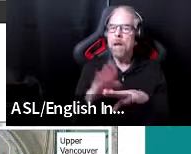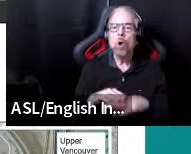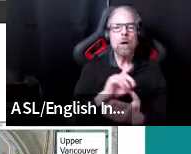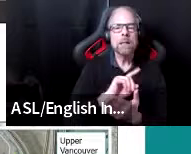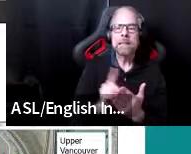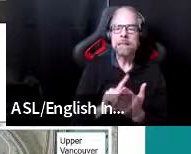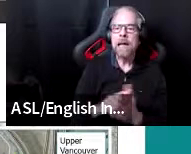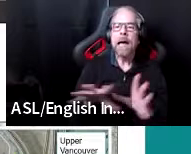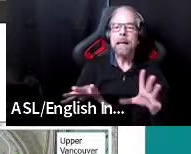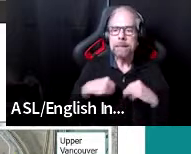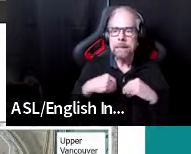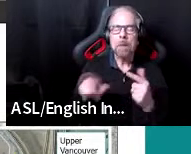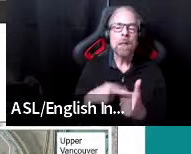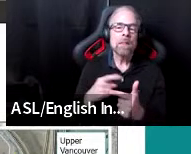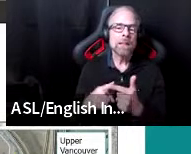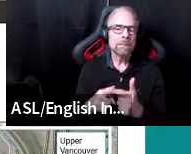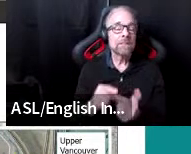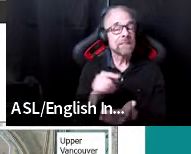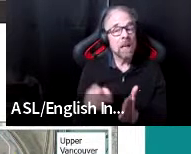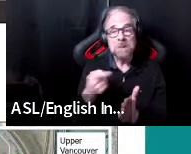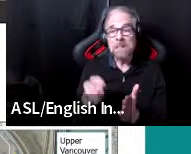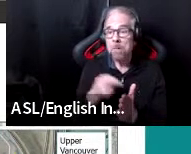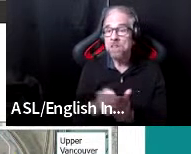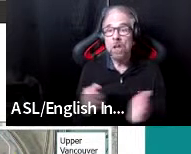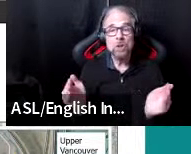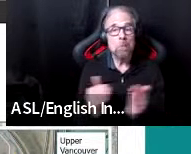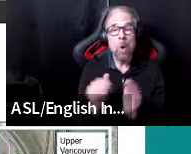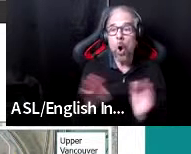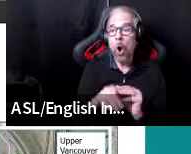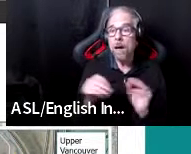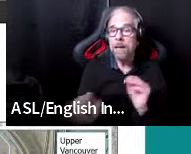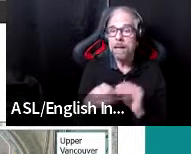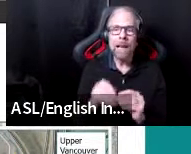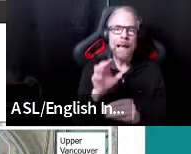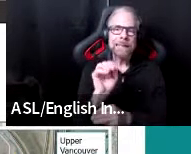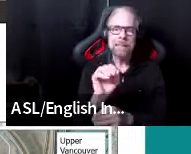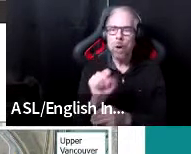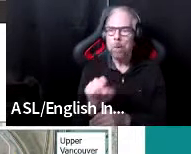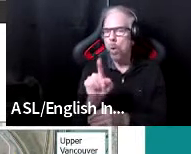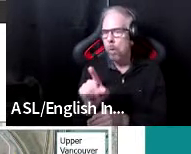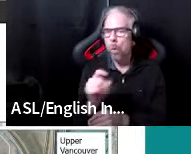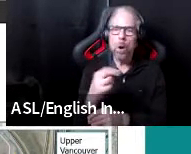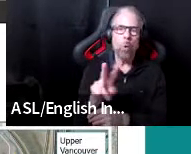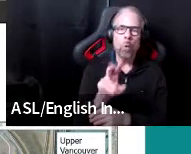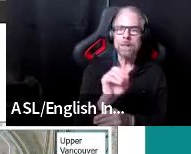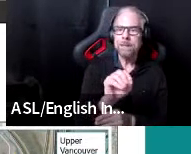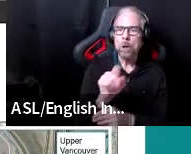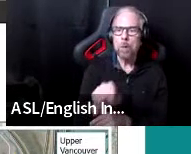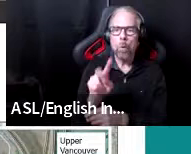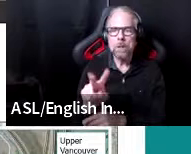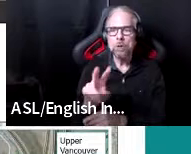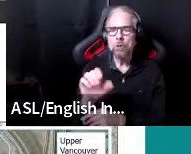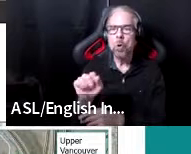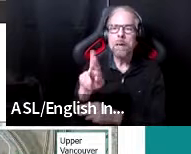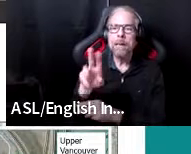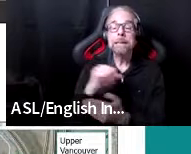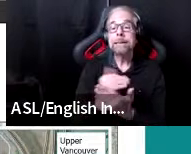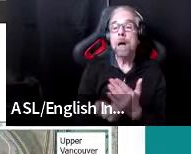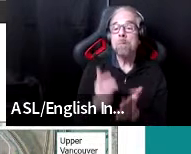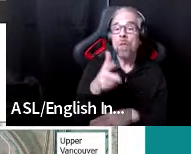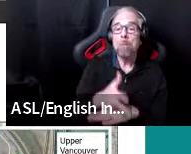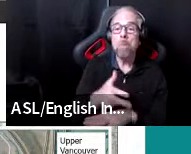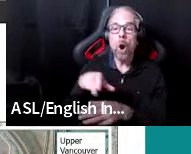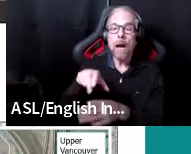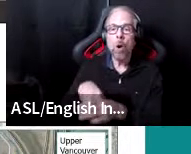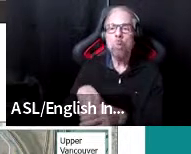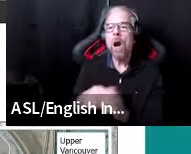a small addition like 0.1 or 0.2 acres, but some of the park and ride location options could require up to